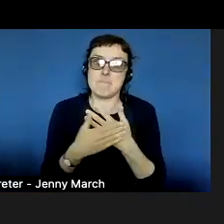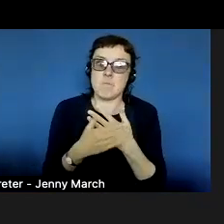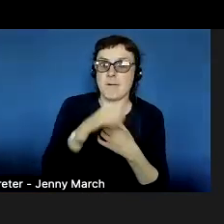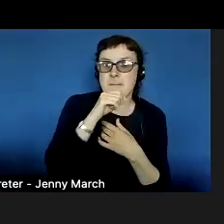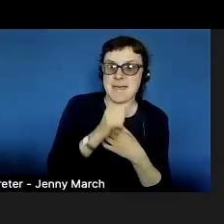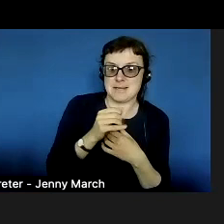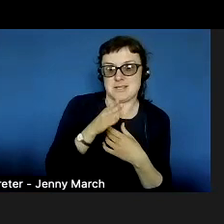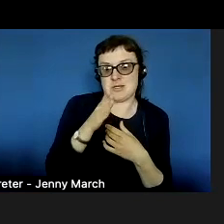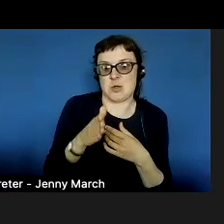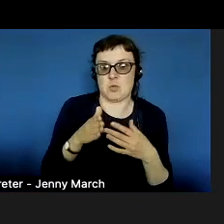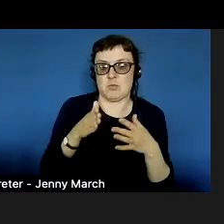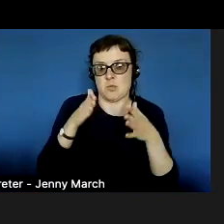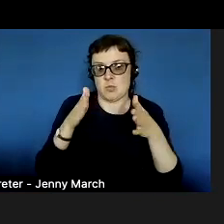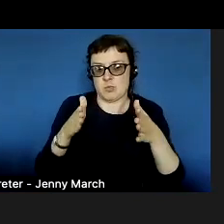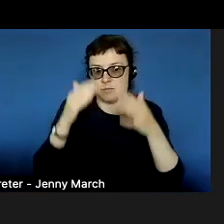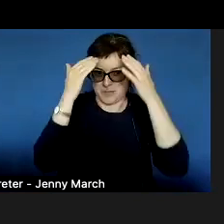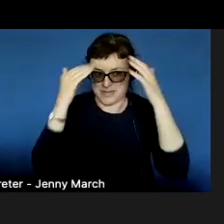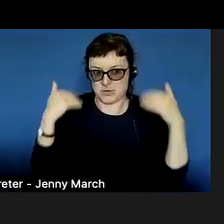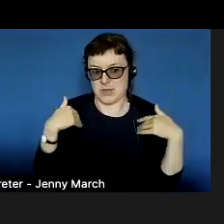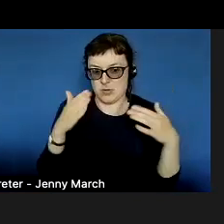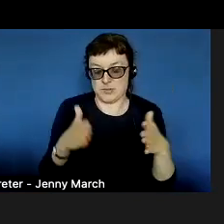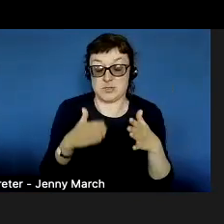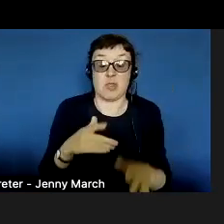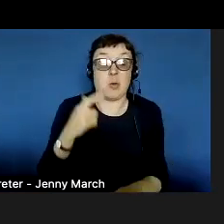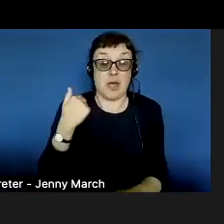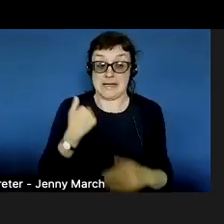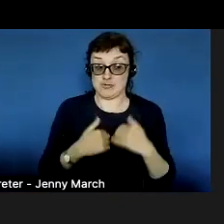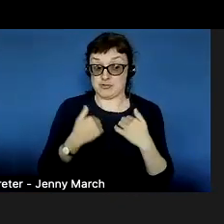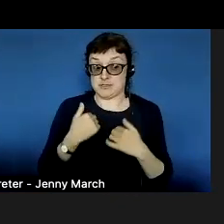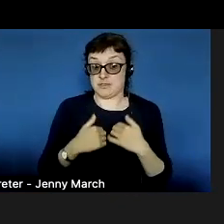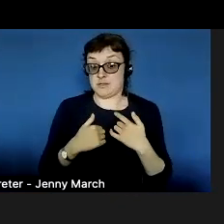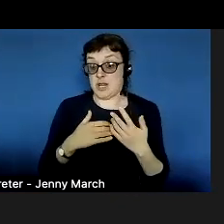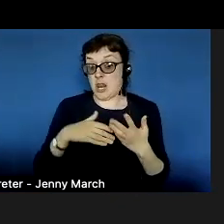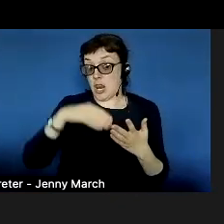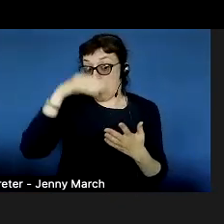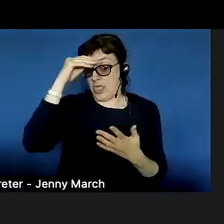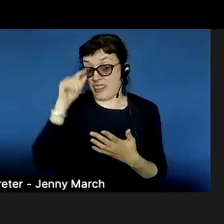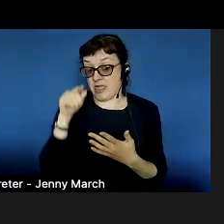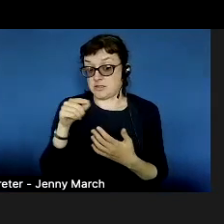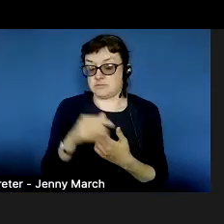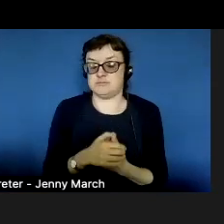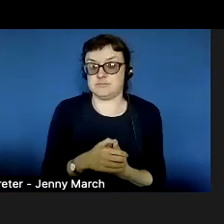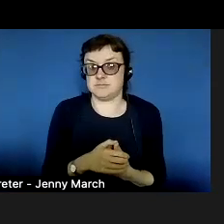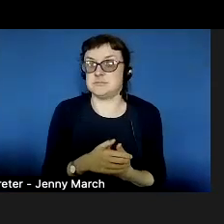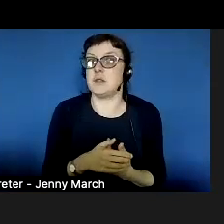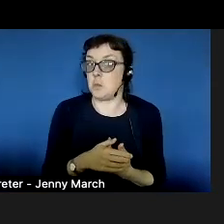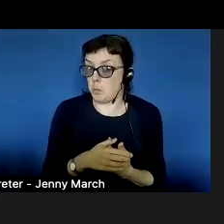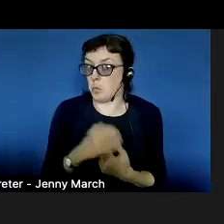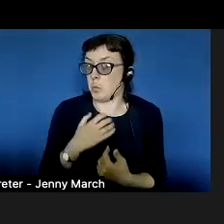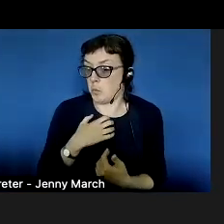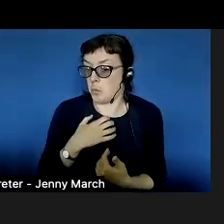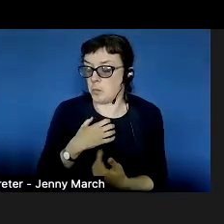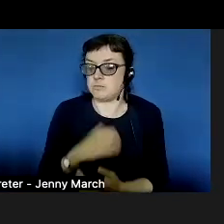in the asylums. So I found that really interesting once I kind of looked back at that and thought how interesting that